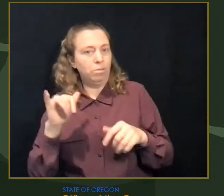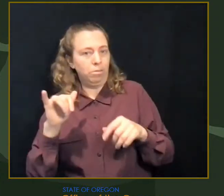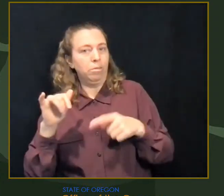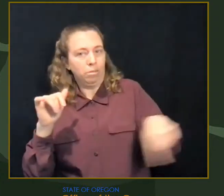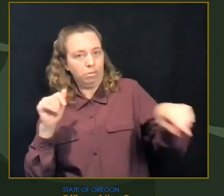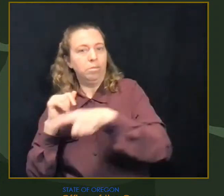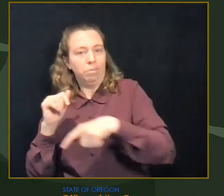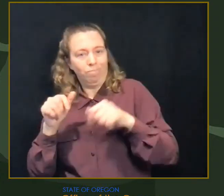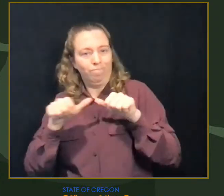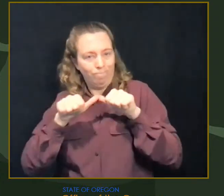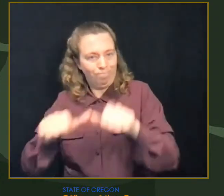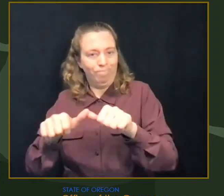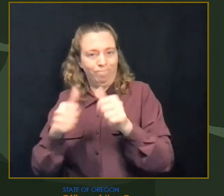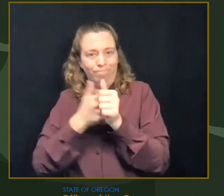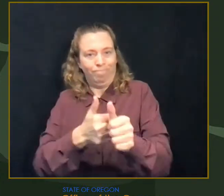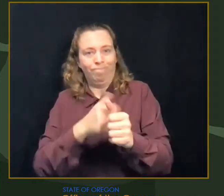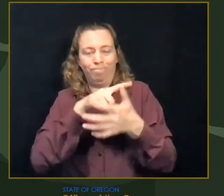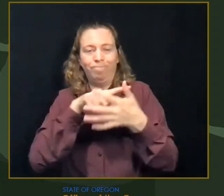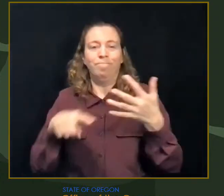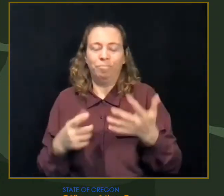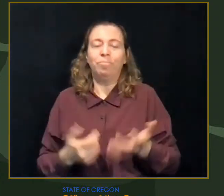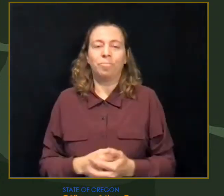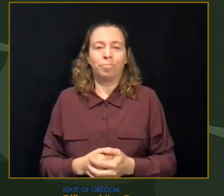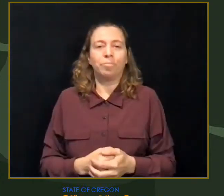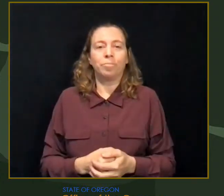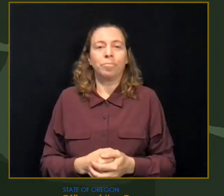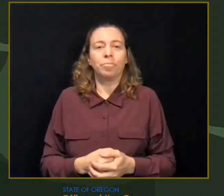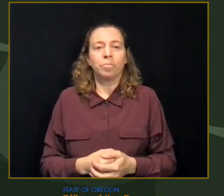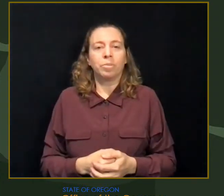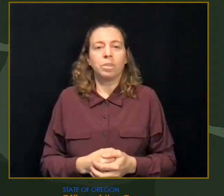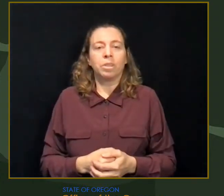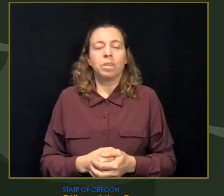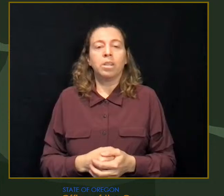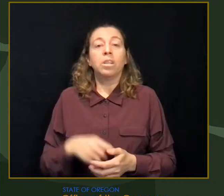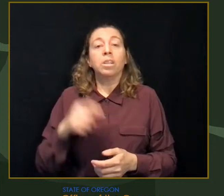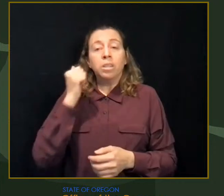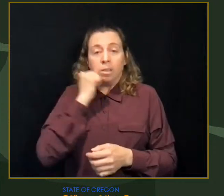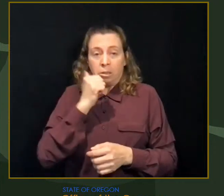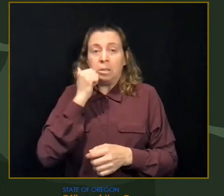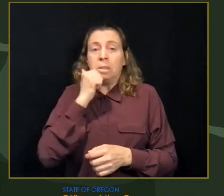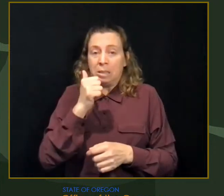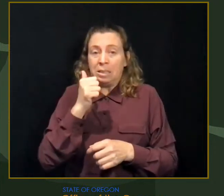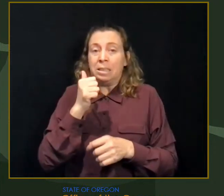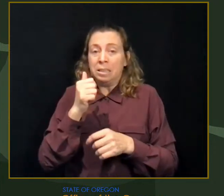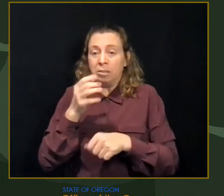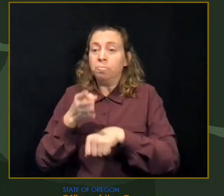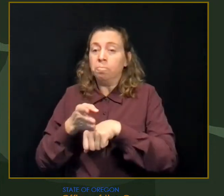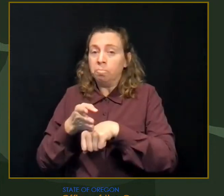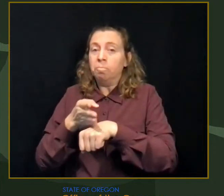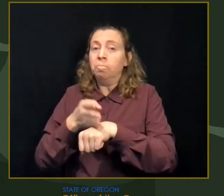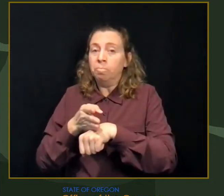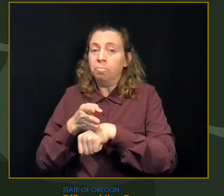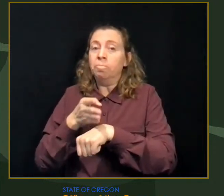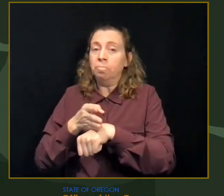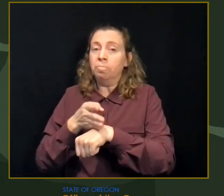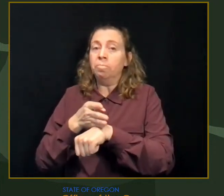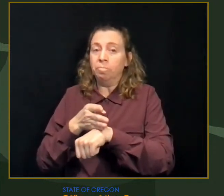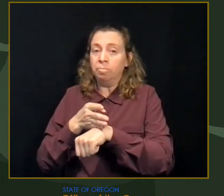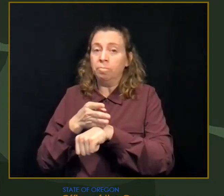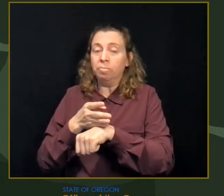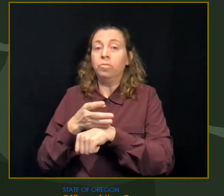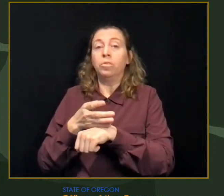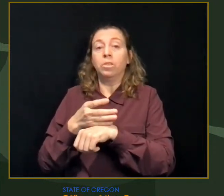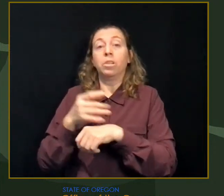Certainly every day we're making progress. More than half of adult Oregonians received at least 1